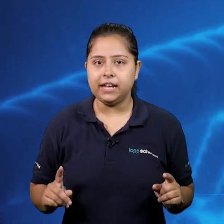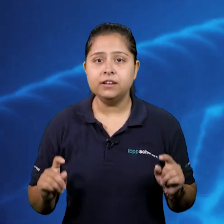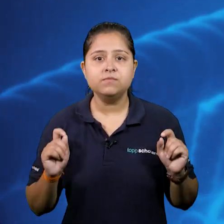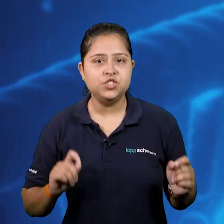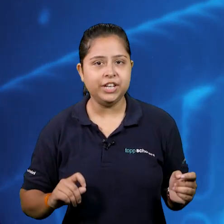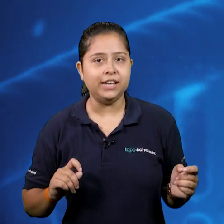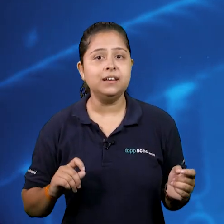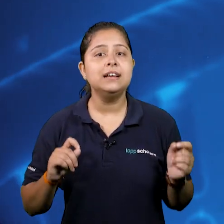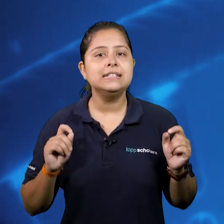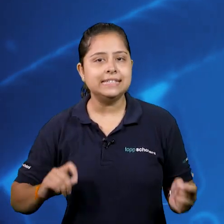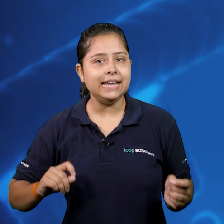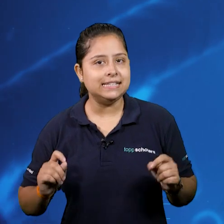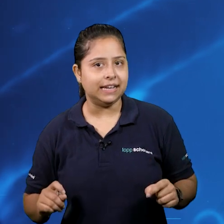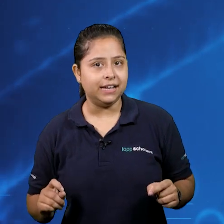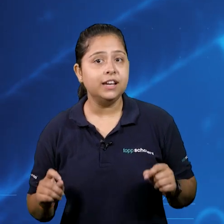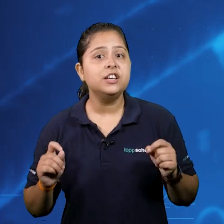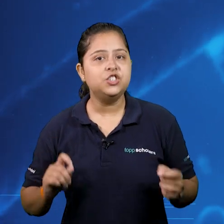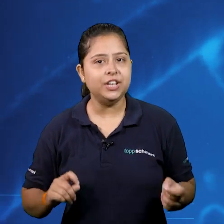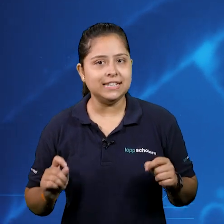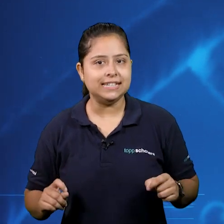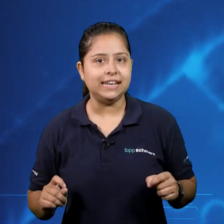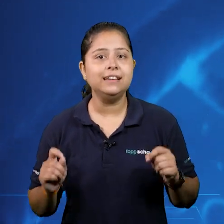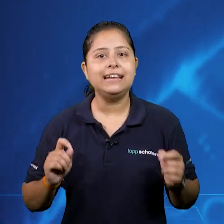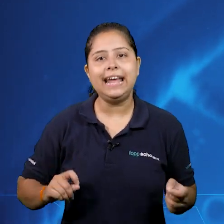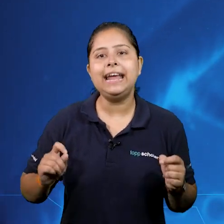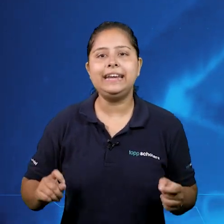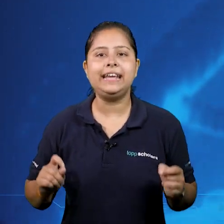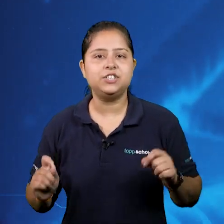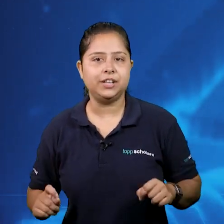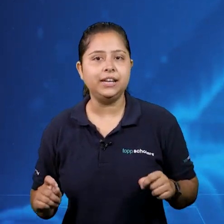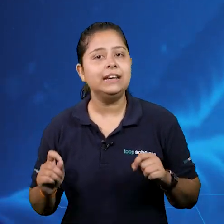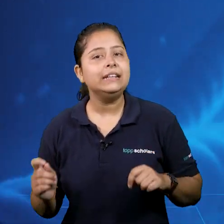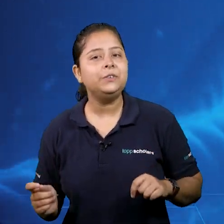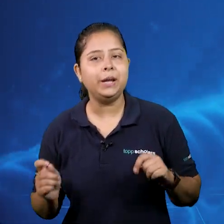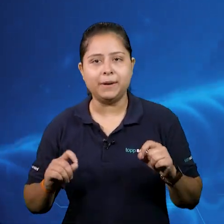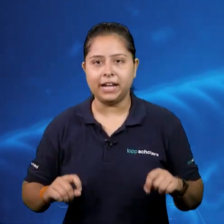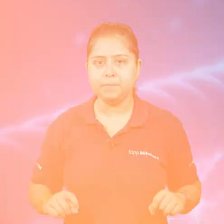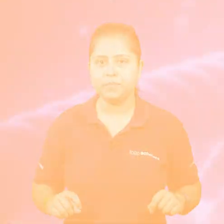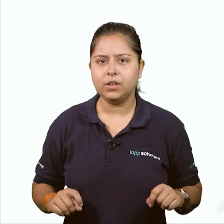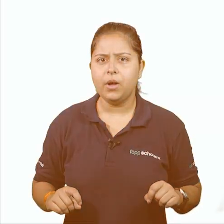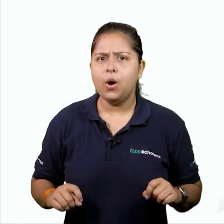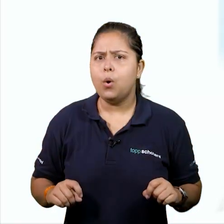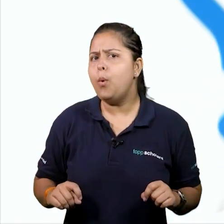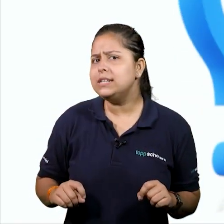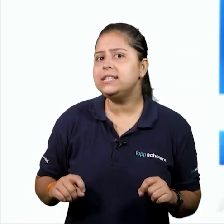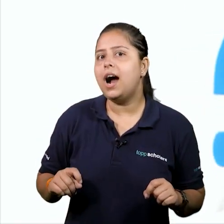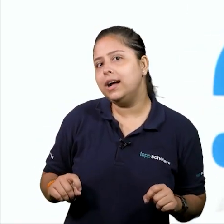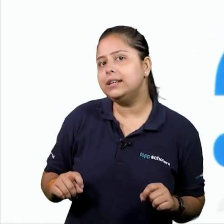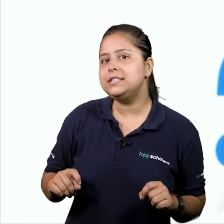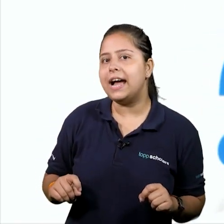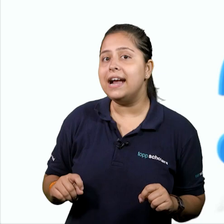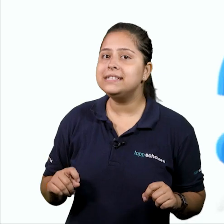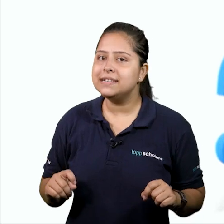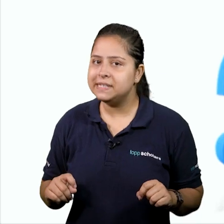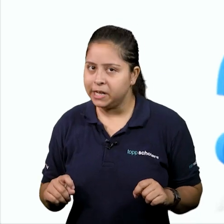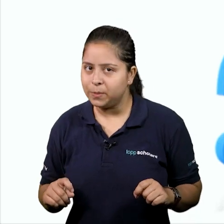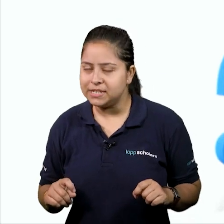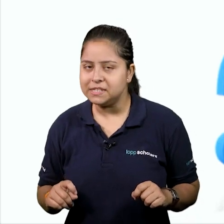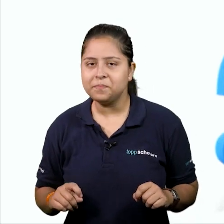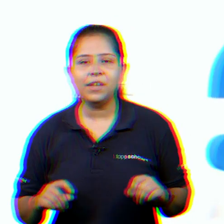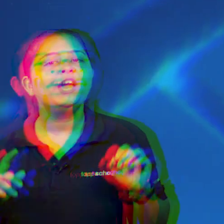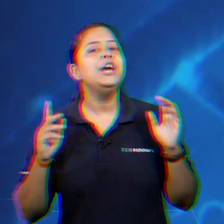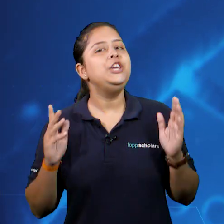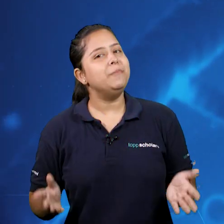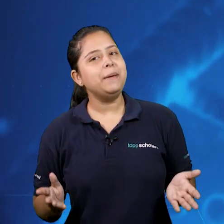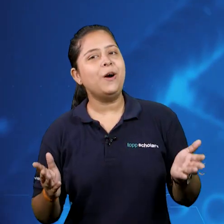AT G CC GC ATG 3'. What's the other strand's